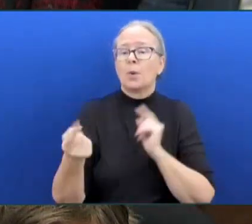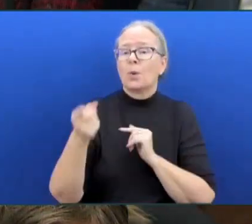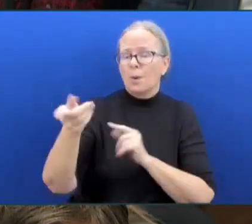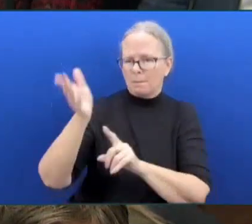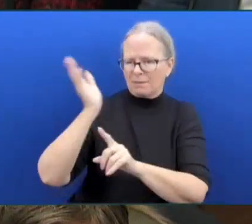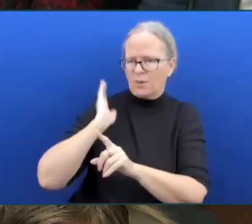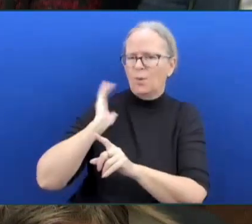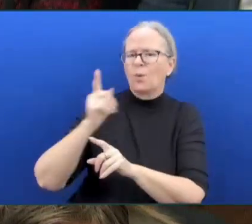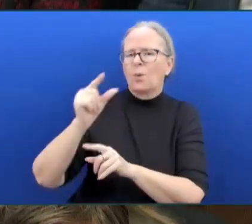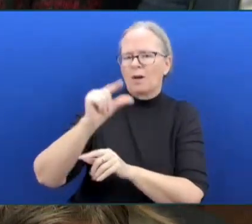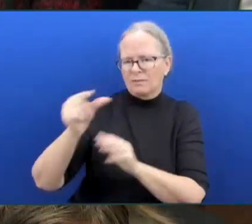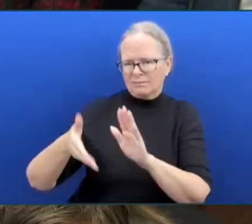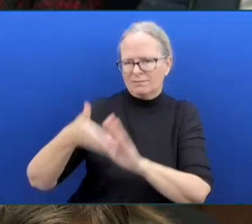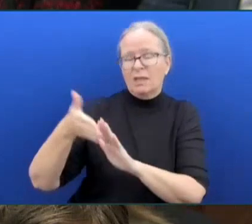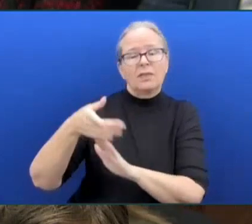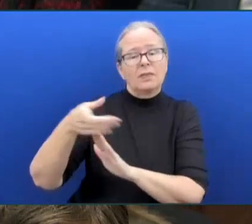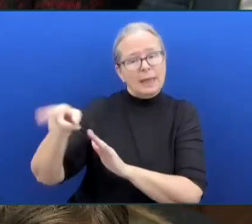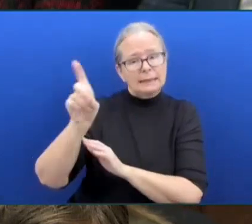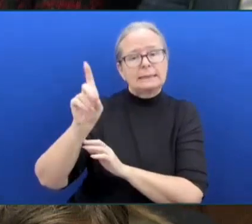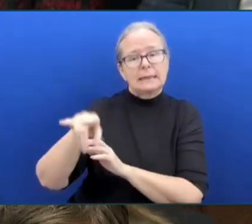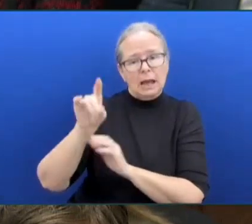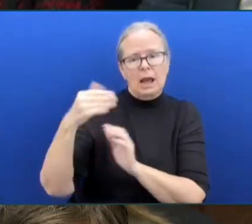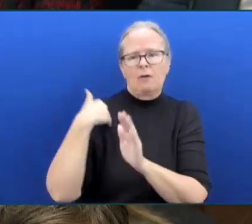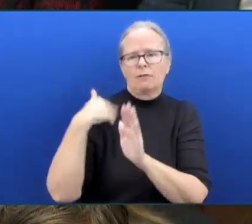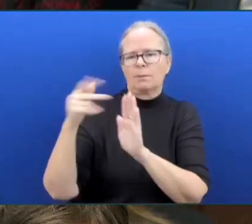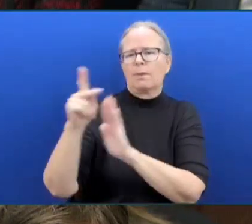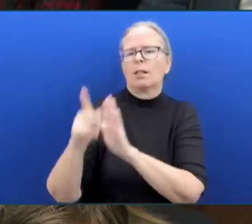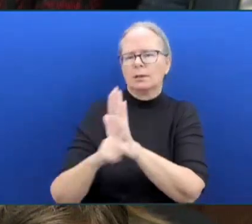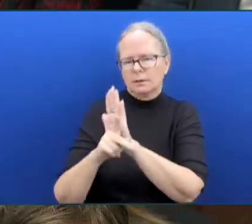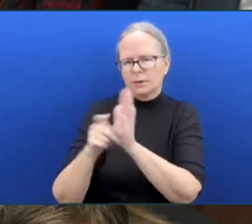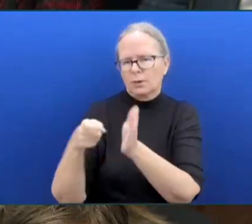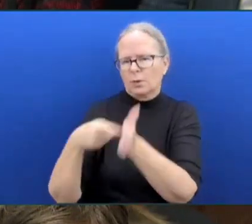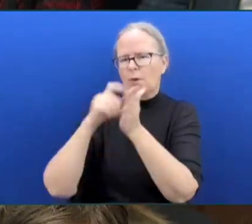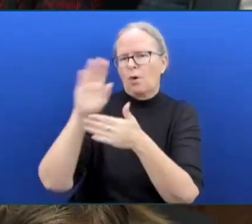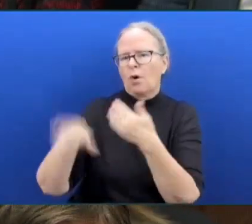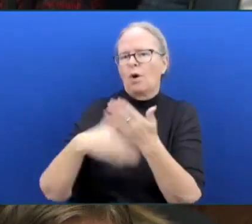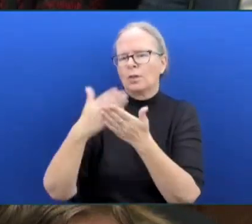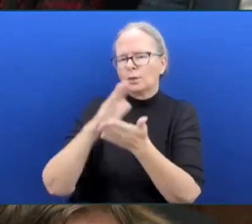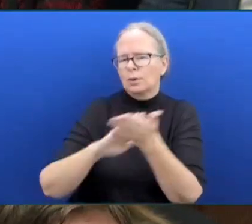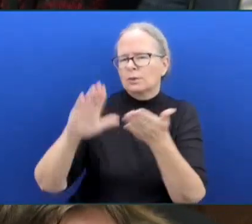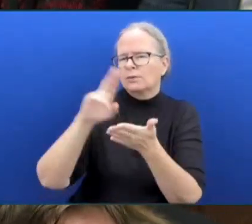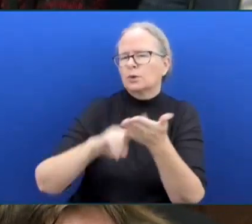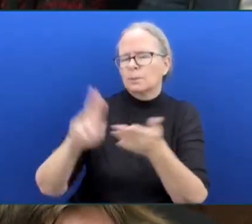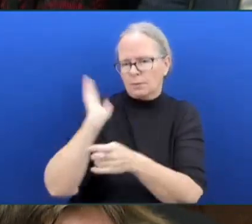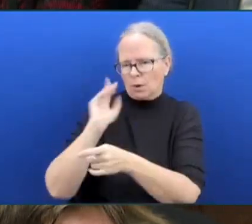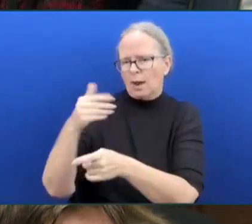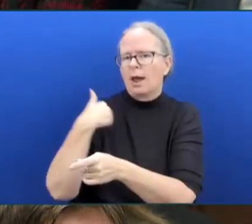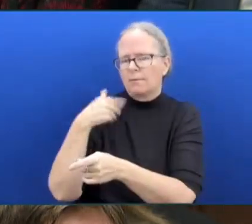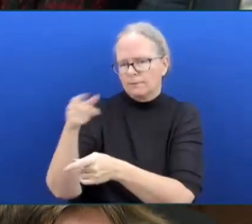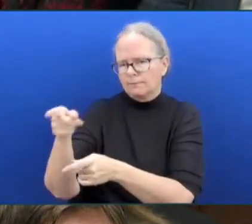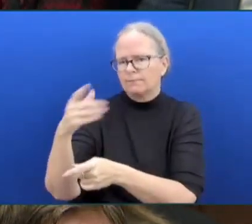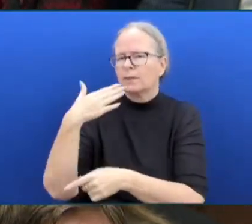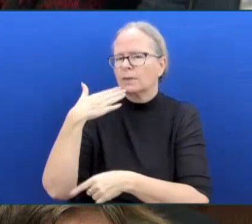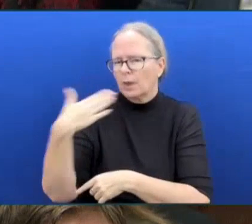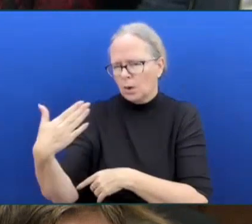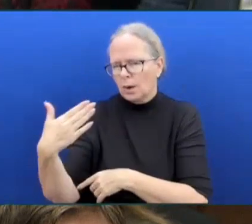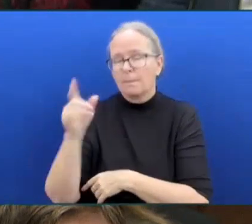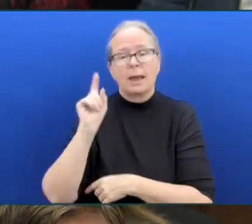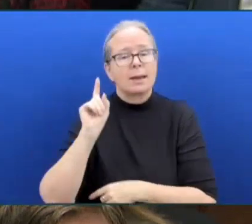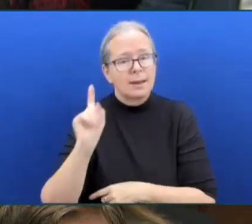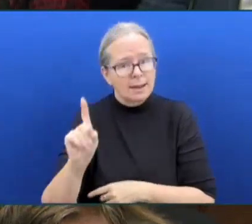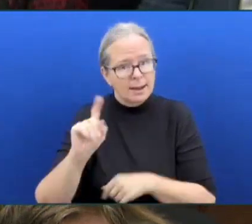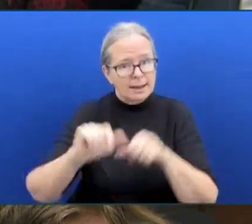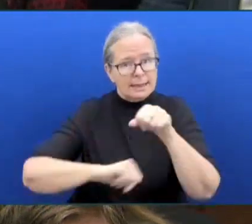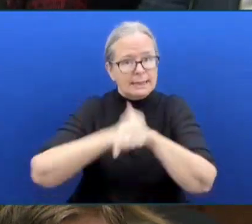policies required in all post-secondary institutions. But, Mr. Speaker, it came with zero money. The previous government did